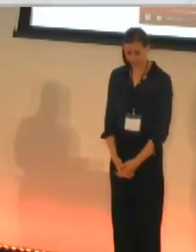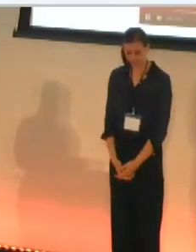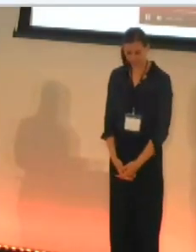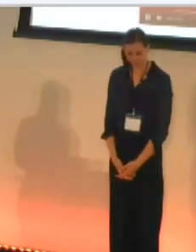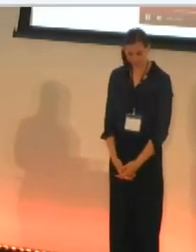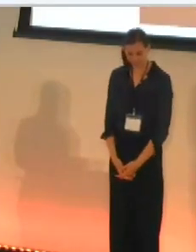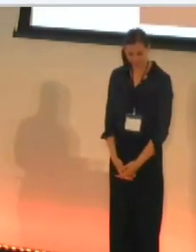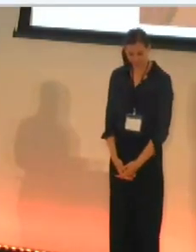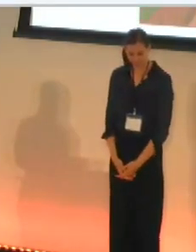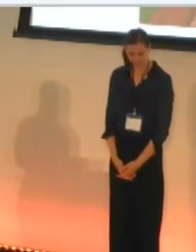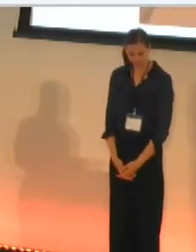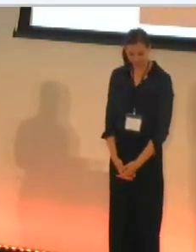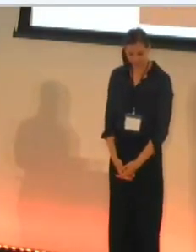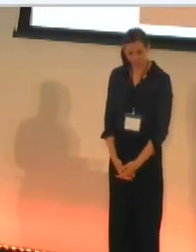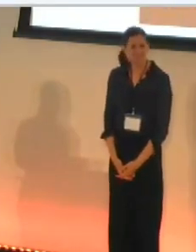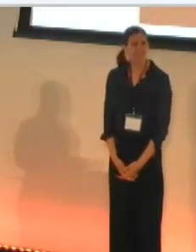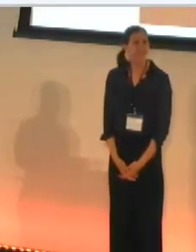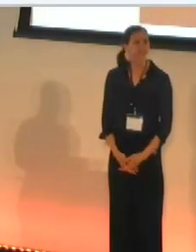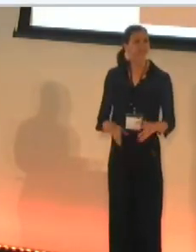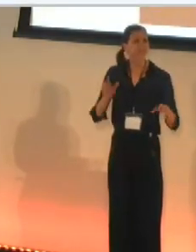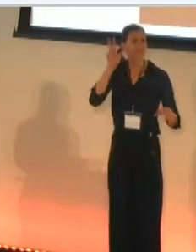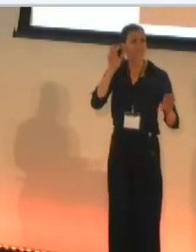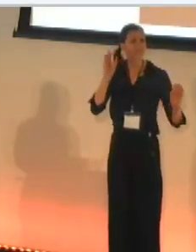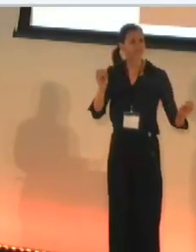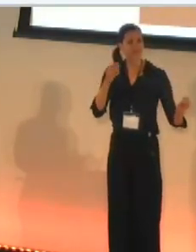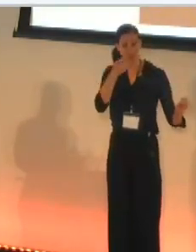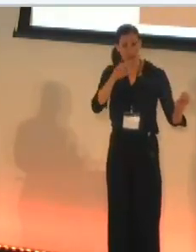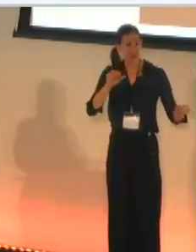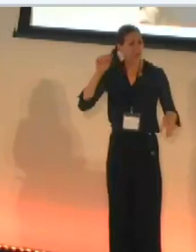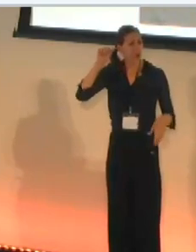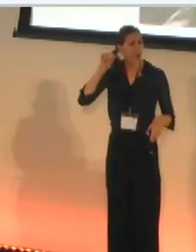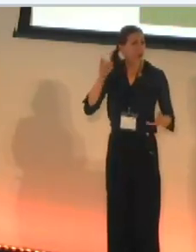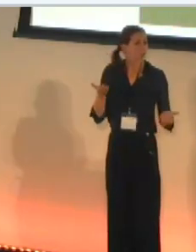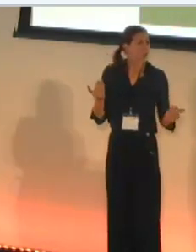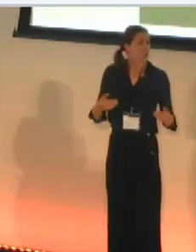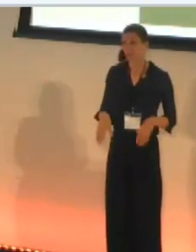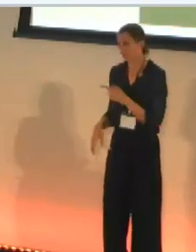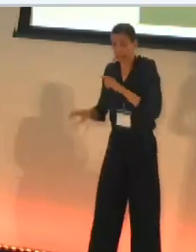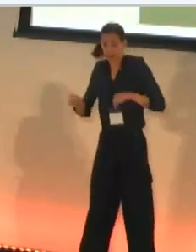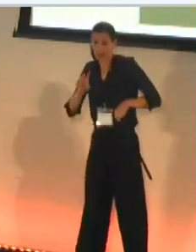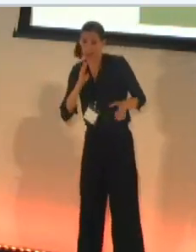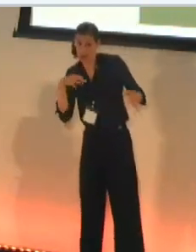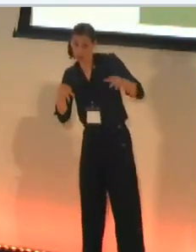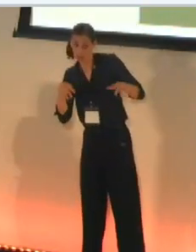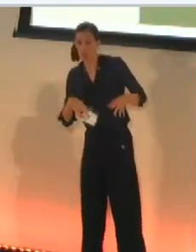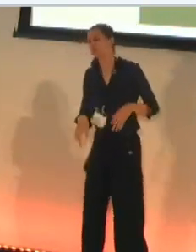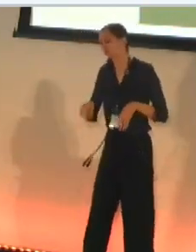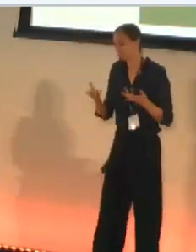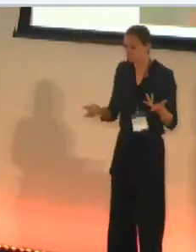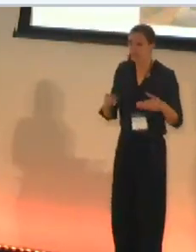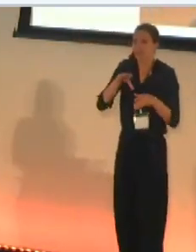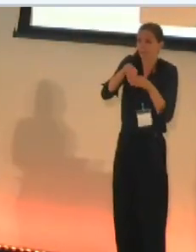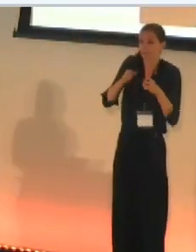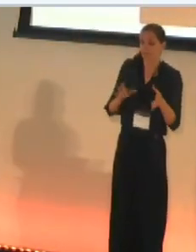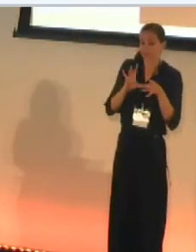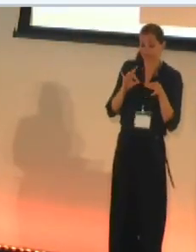now. All right, can we just continue on a path? Like, is there a path that goes all the way around it? Over. So yeah, it looks like there's a path right behind us